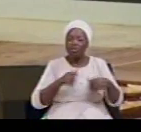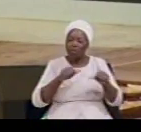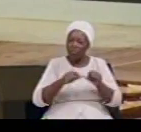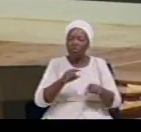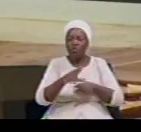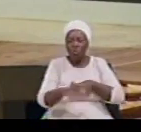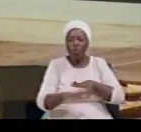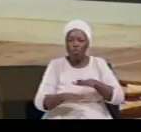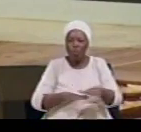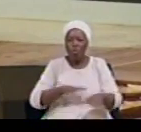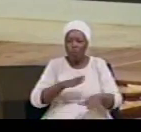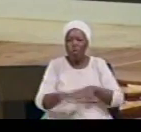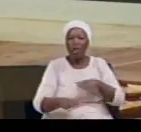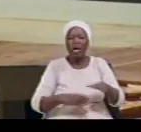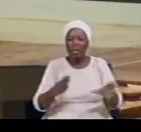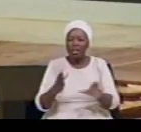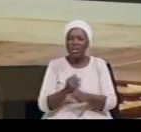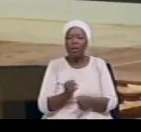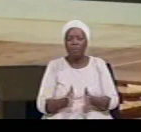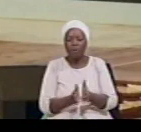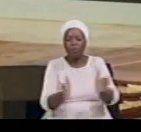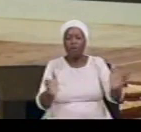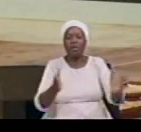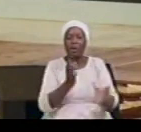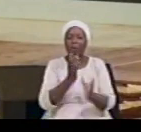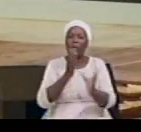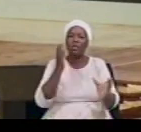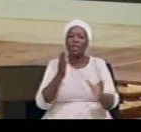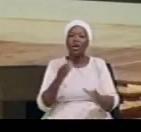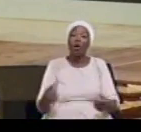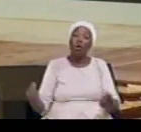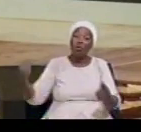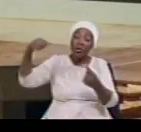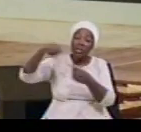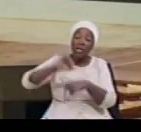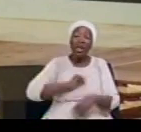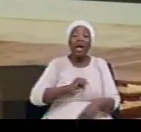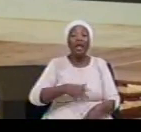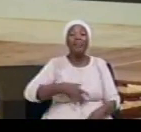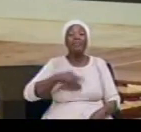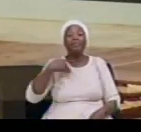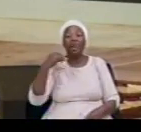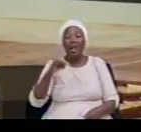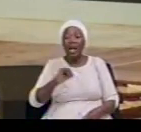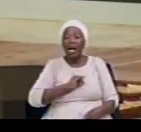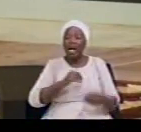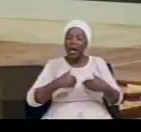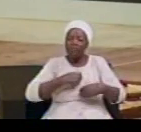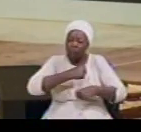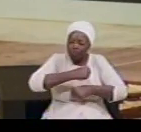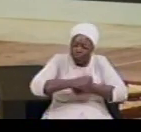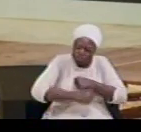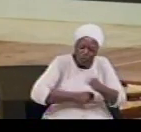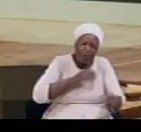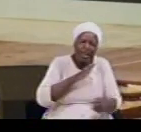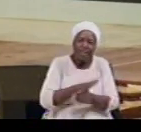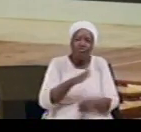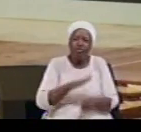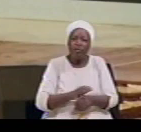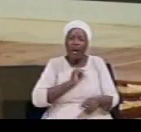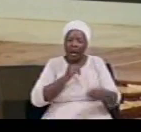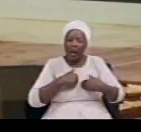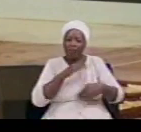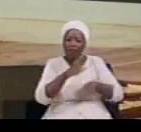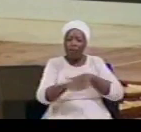keep on taking public transport until I feel I have suffered enough, I have worked enough,